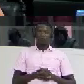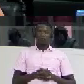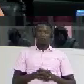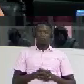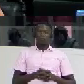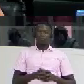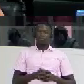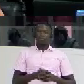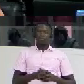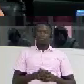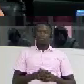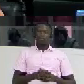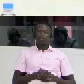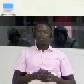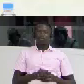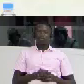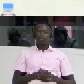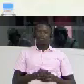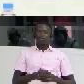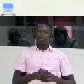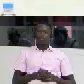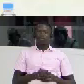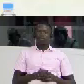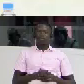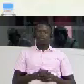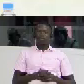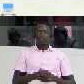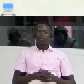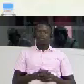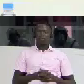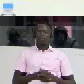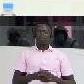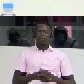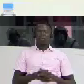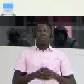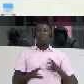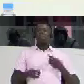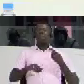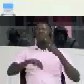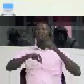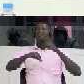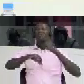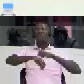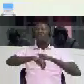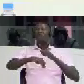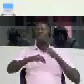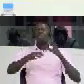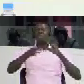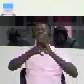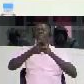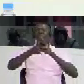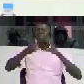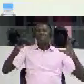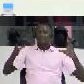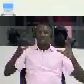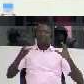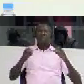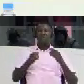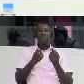jógee ci lan nga nekkoon. time boobu lañ indi amalgamation TSG ak gendarmerie tas